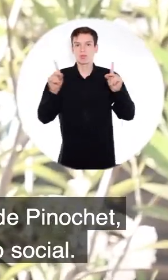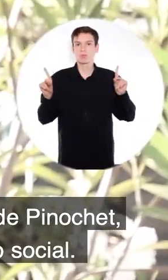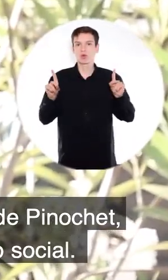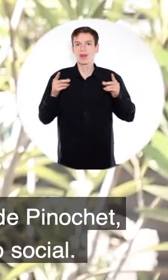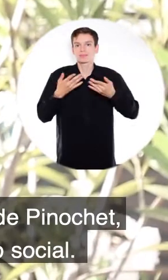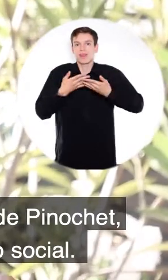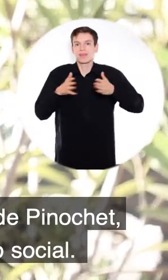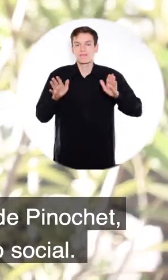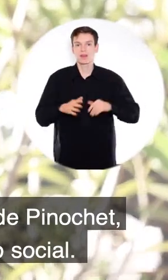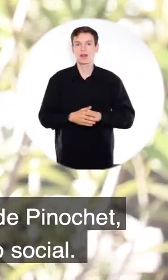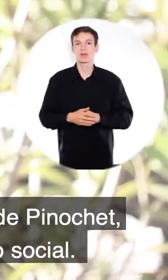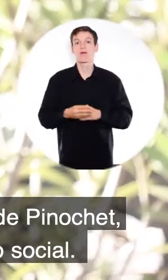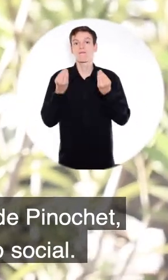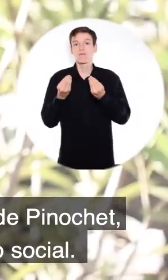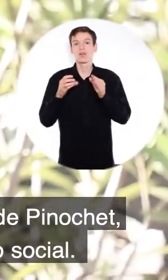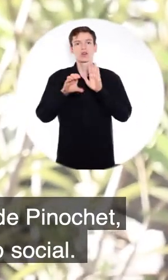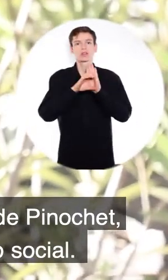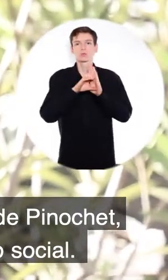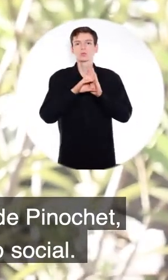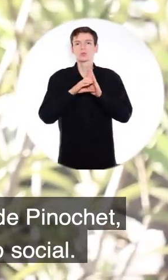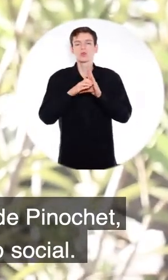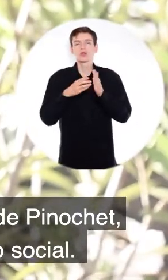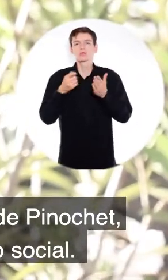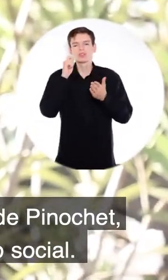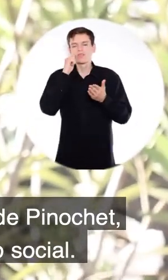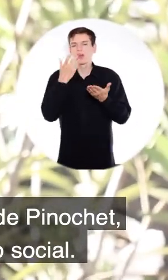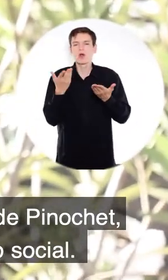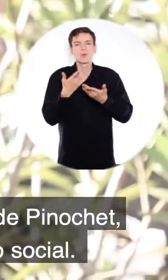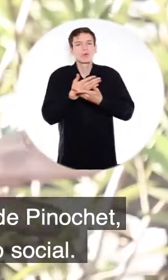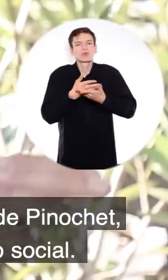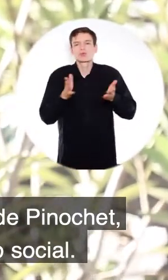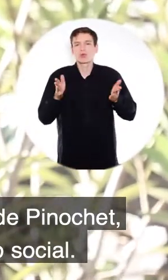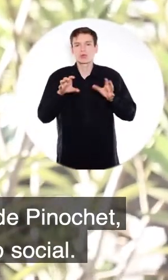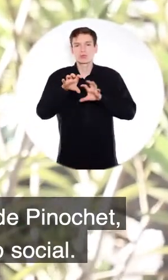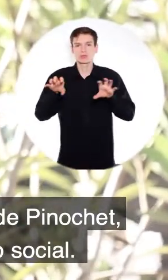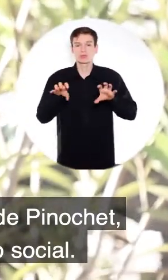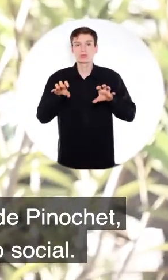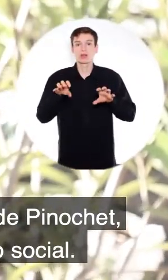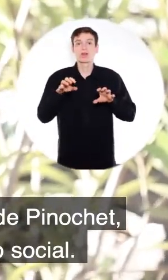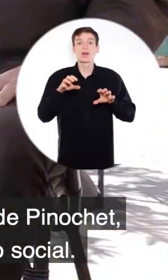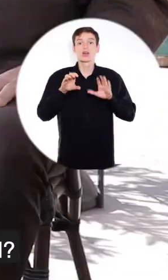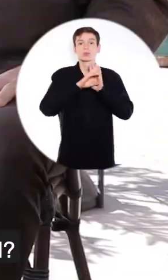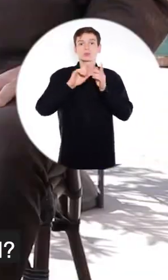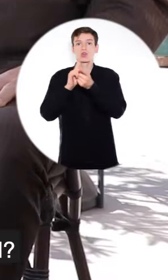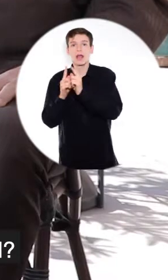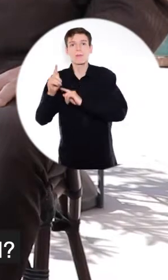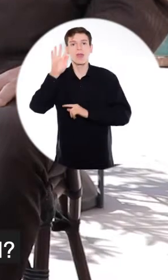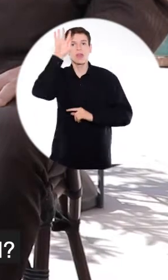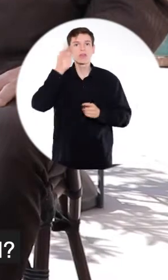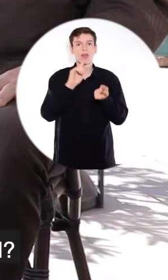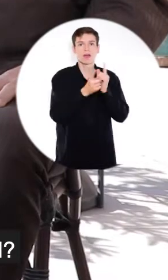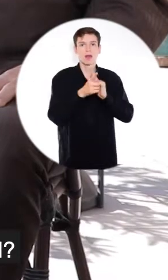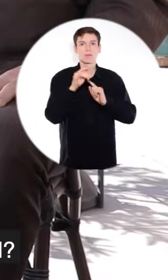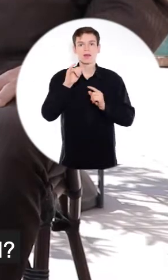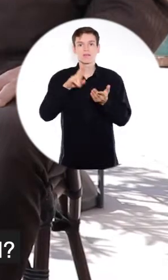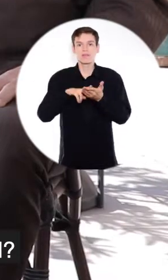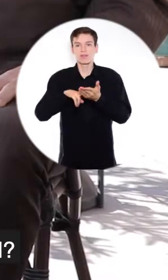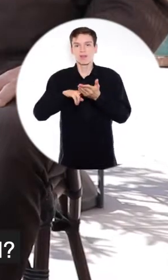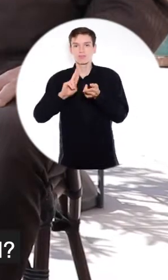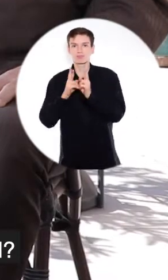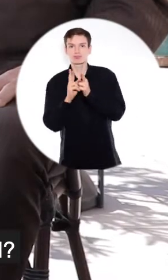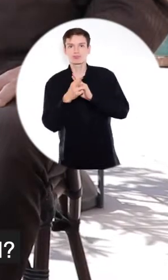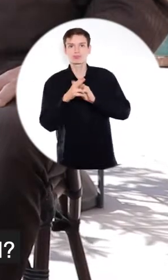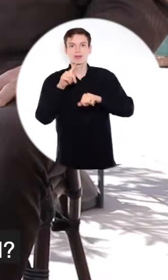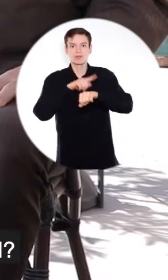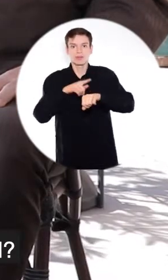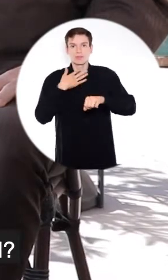towards conservative policies in economics and as well as in social issues. In your opinion, what